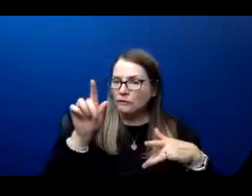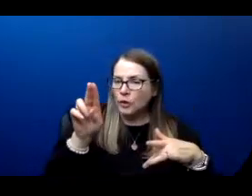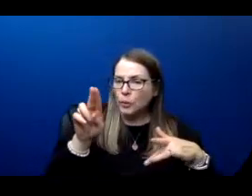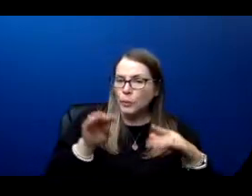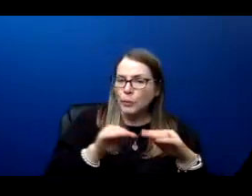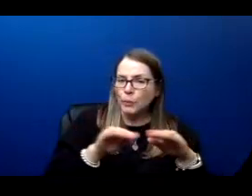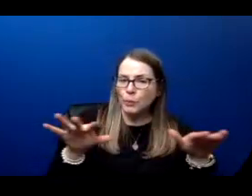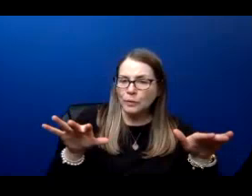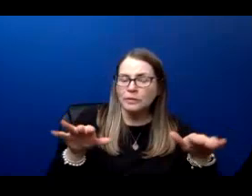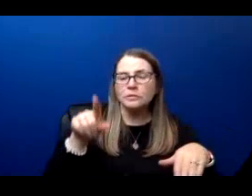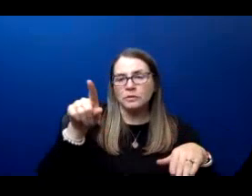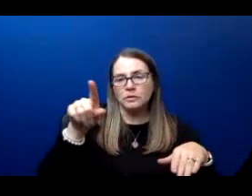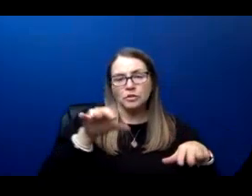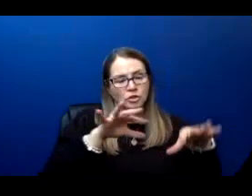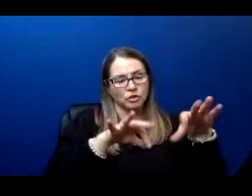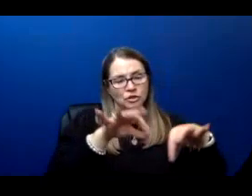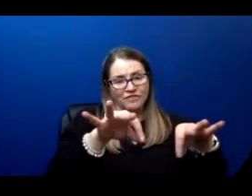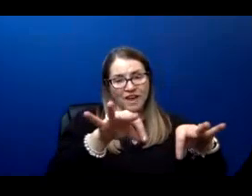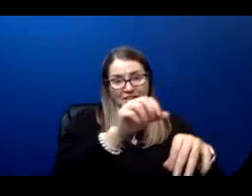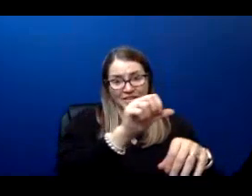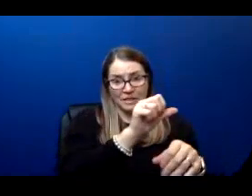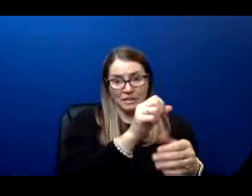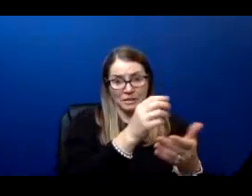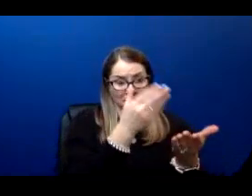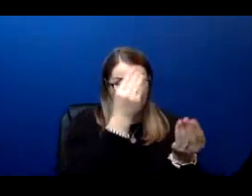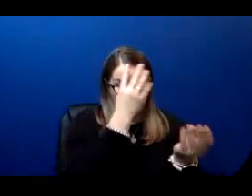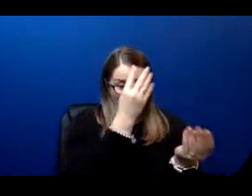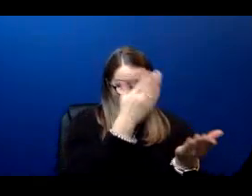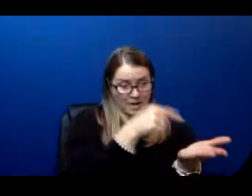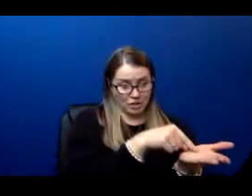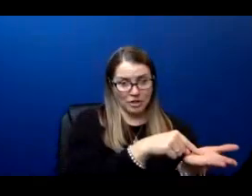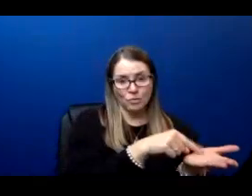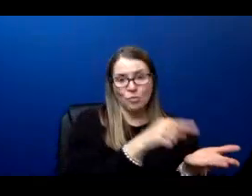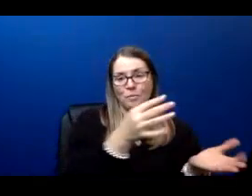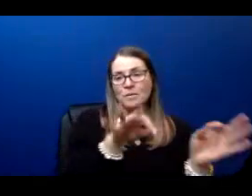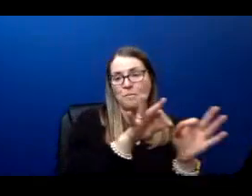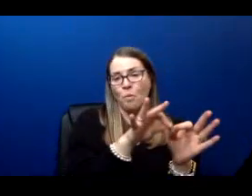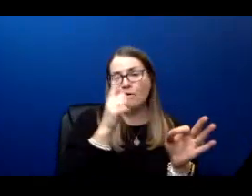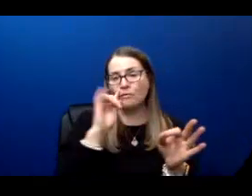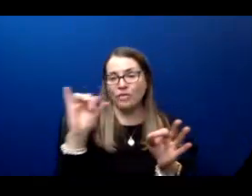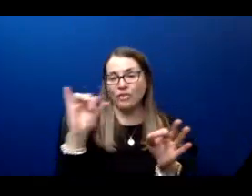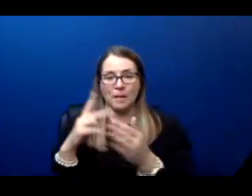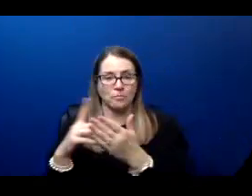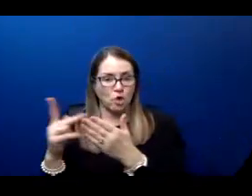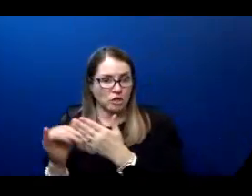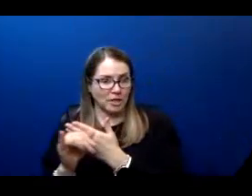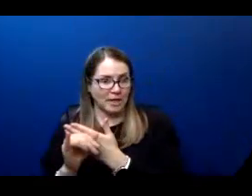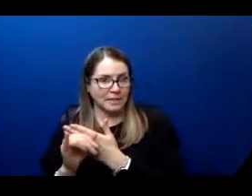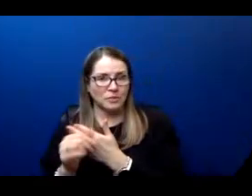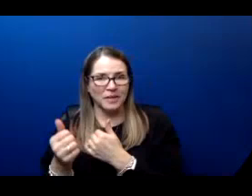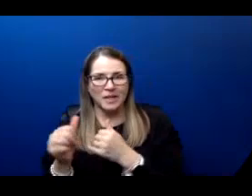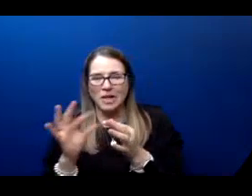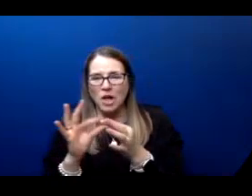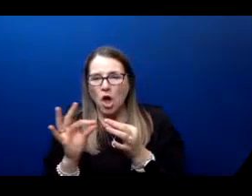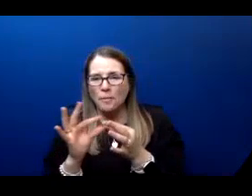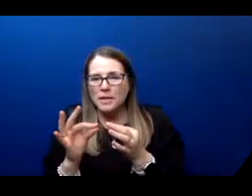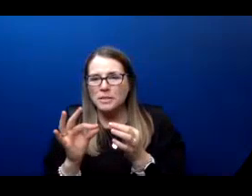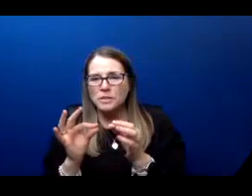that she's finding here will have relevancy as she goes forward. So are there any comments or questions